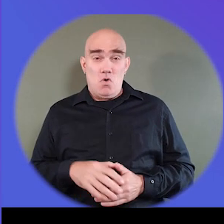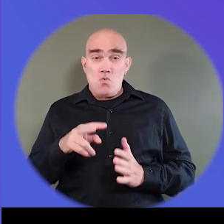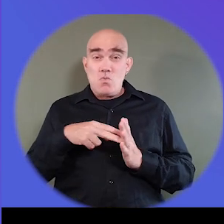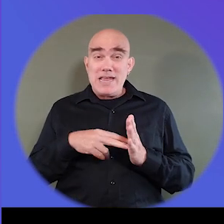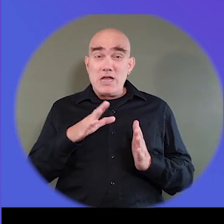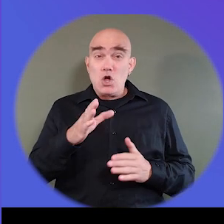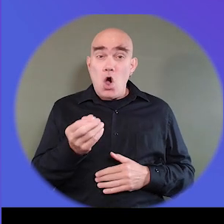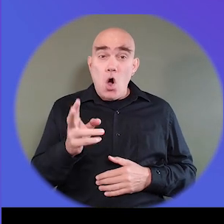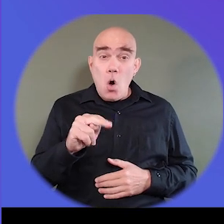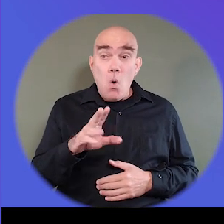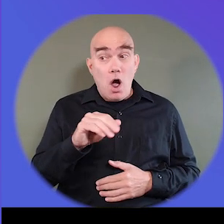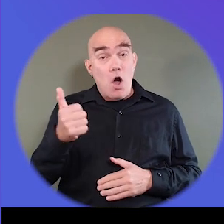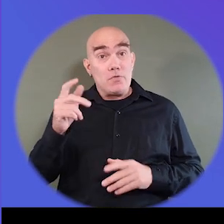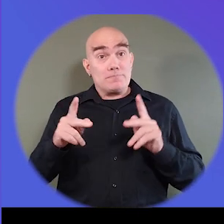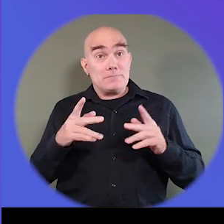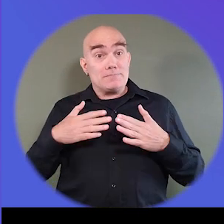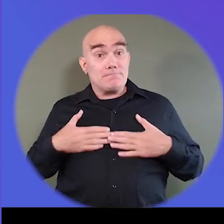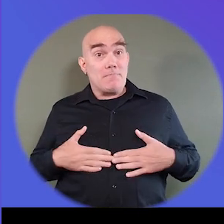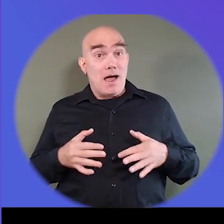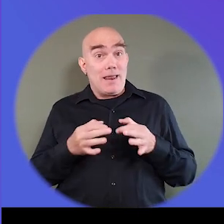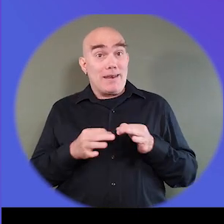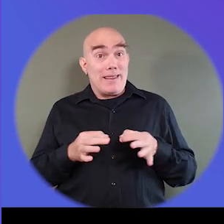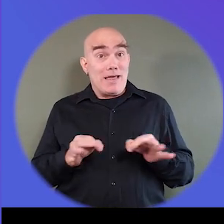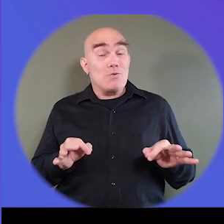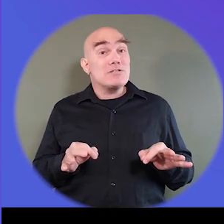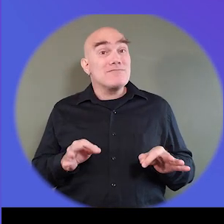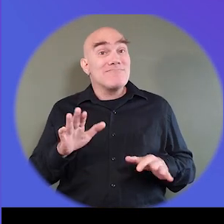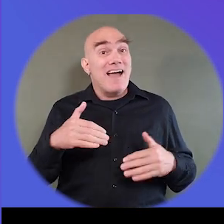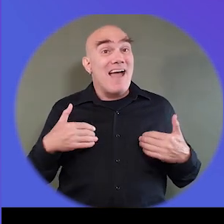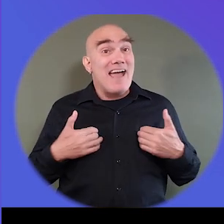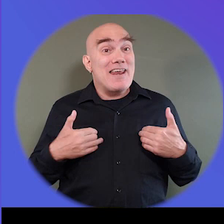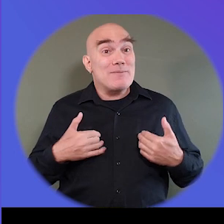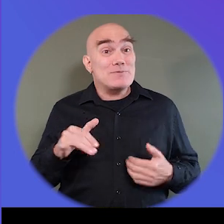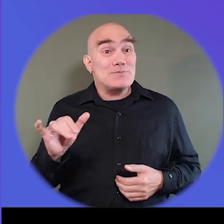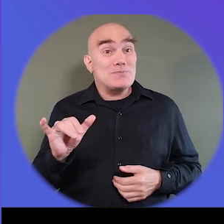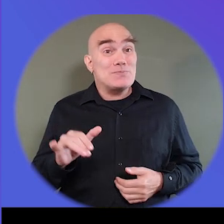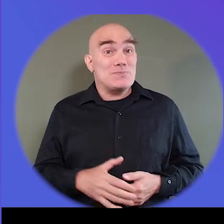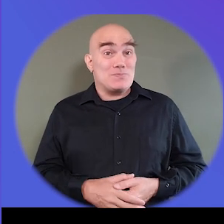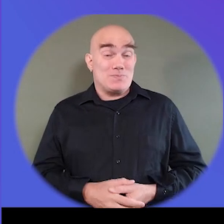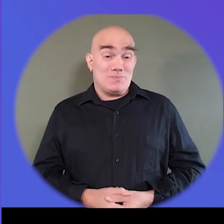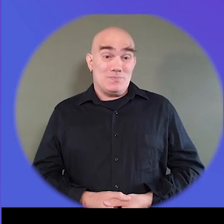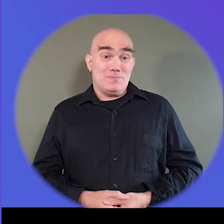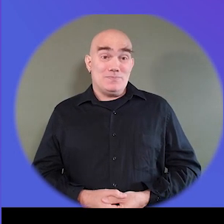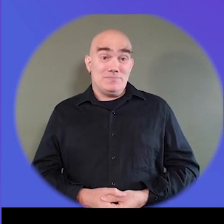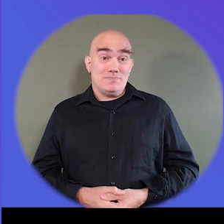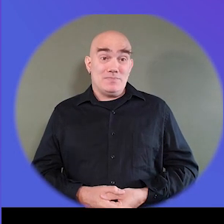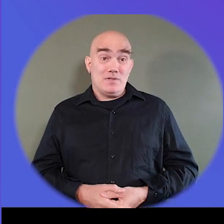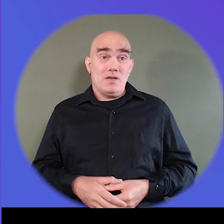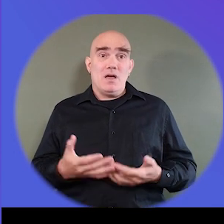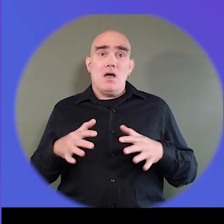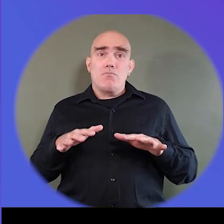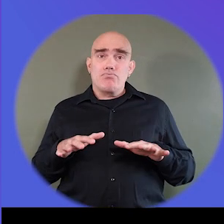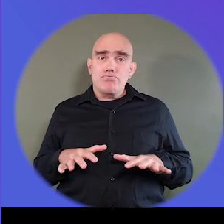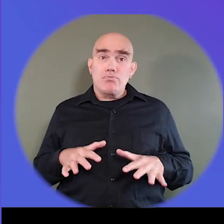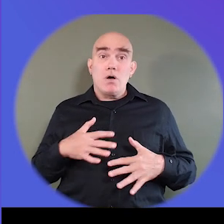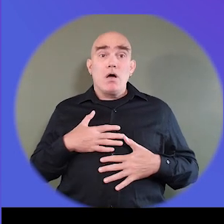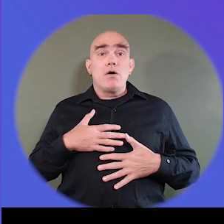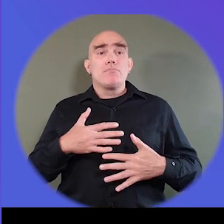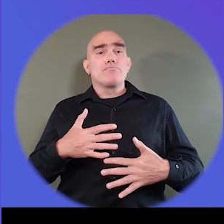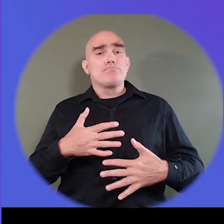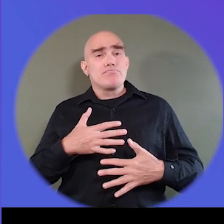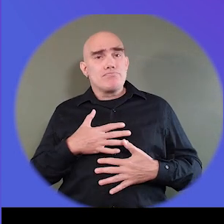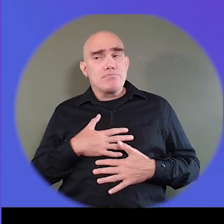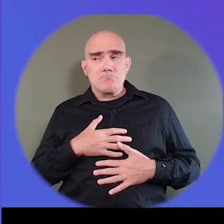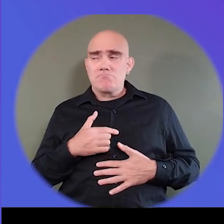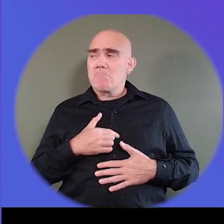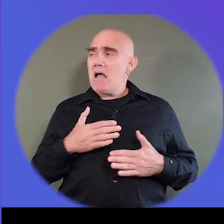Read your own and other people's bodies' language. Animals too. Being still,